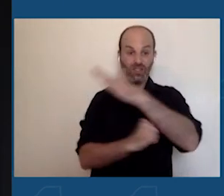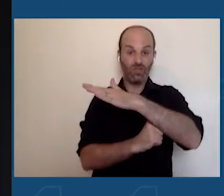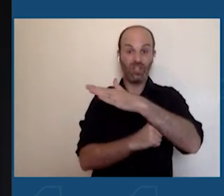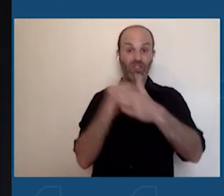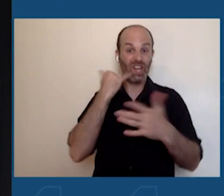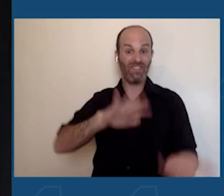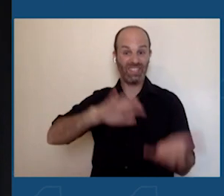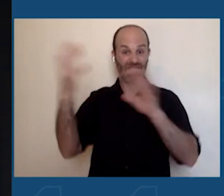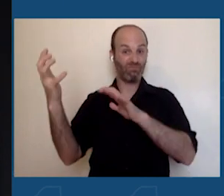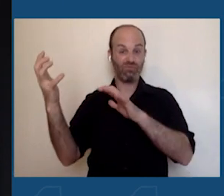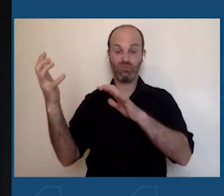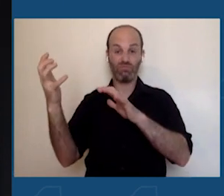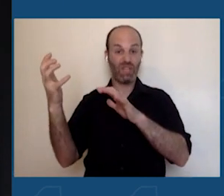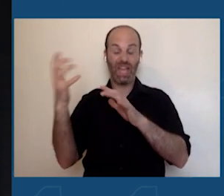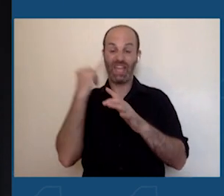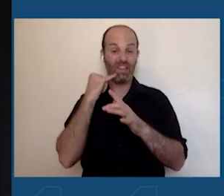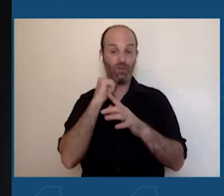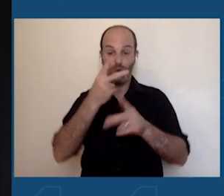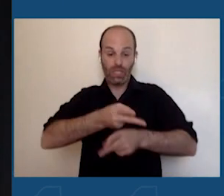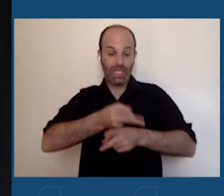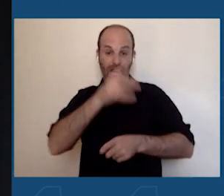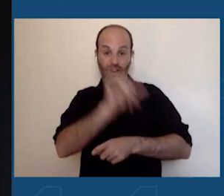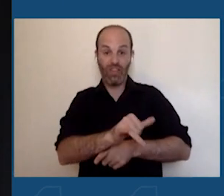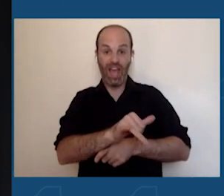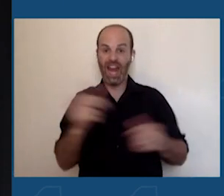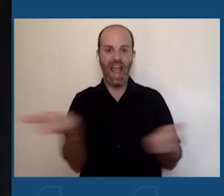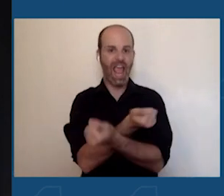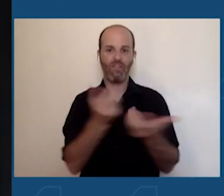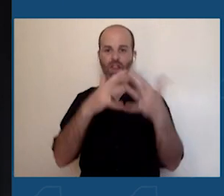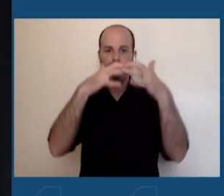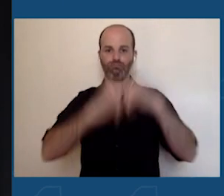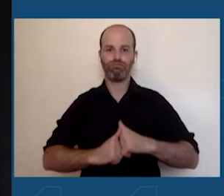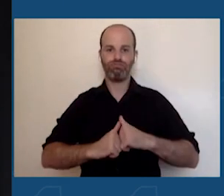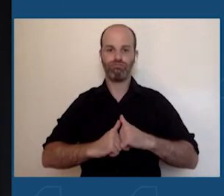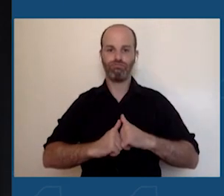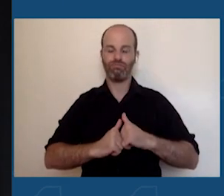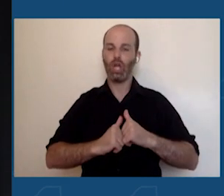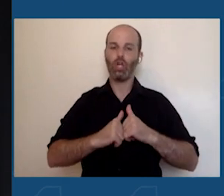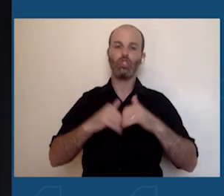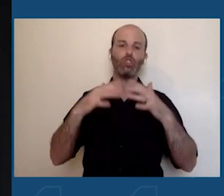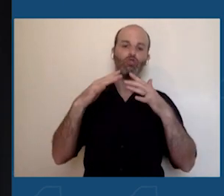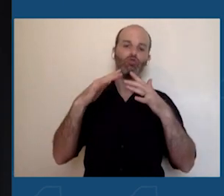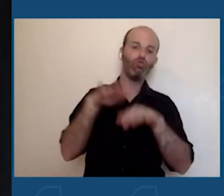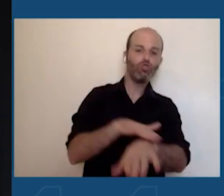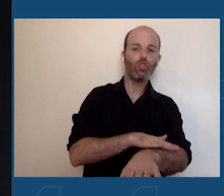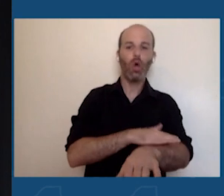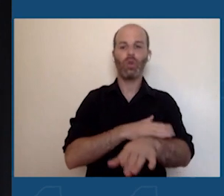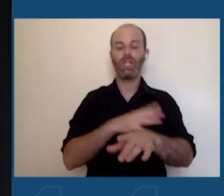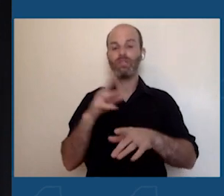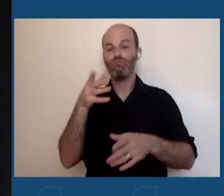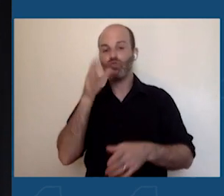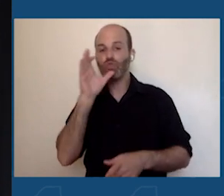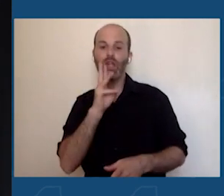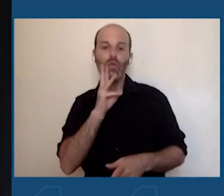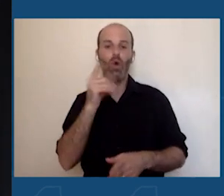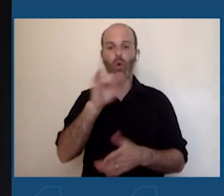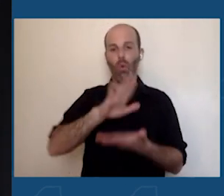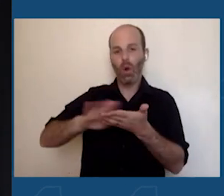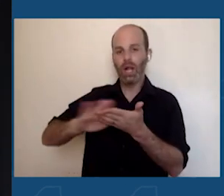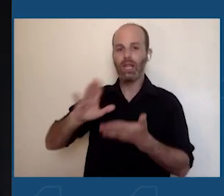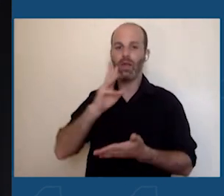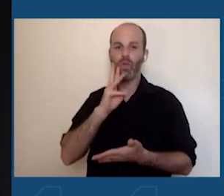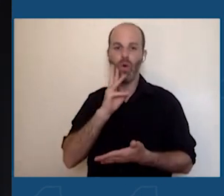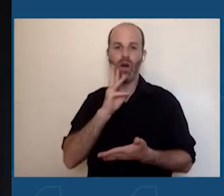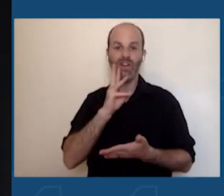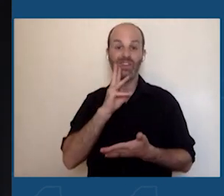not caring for it, everything else falls apart slowly, right, whether it's drinking water or clean water, that treatment. So these